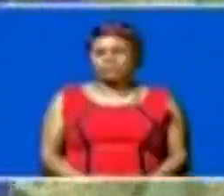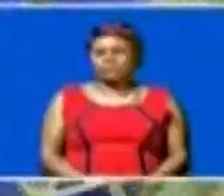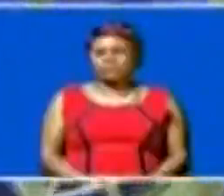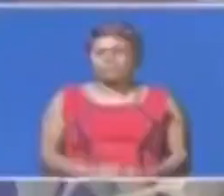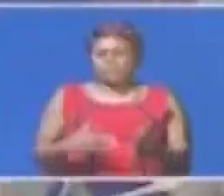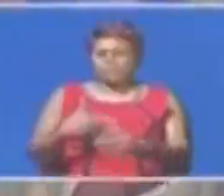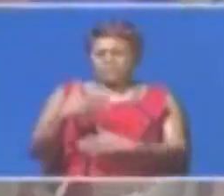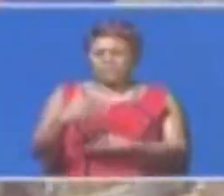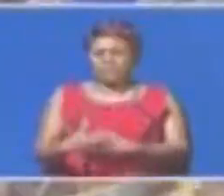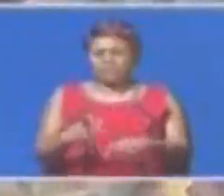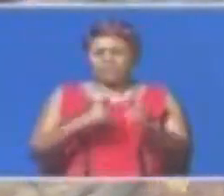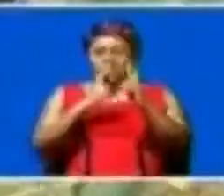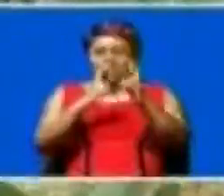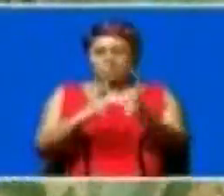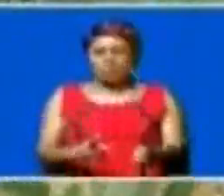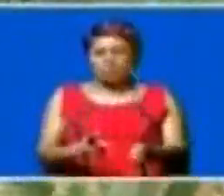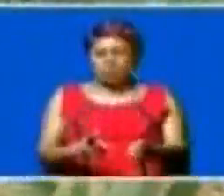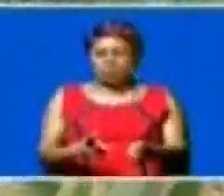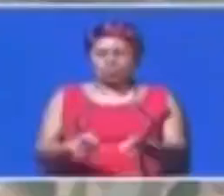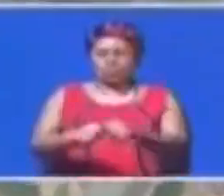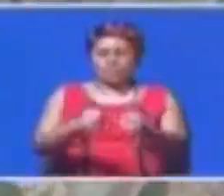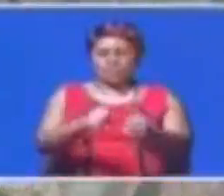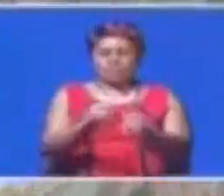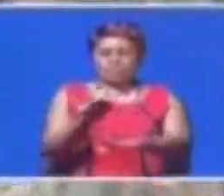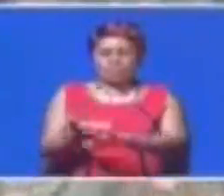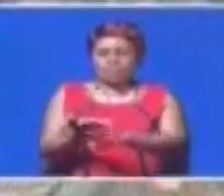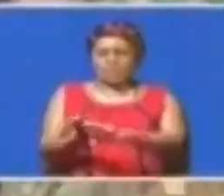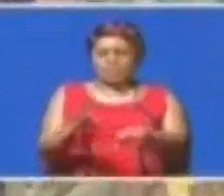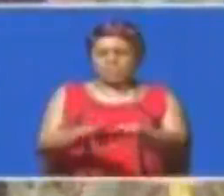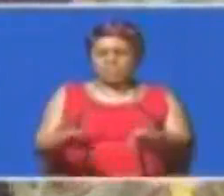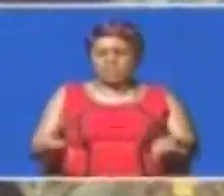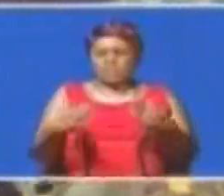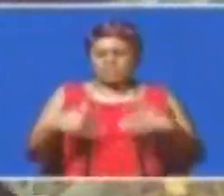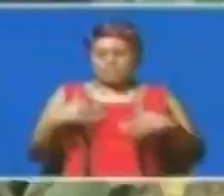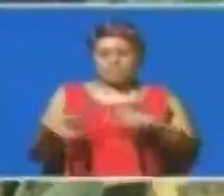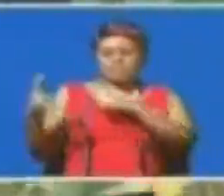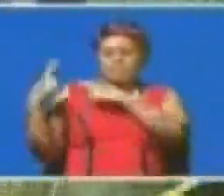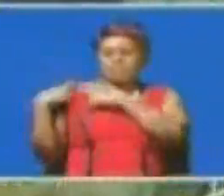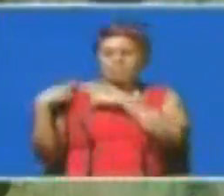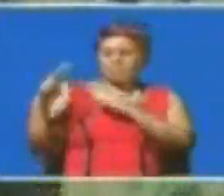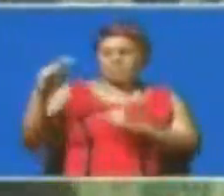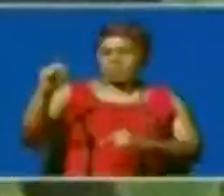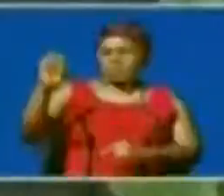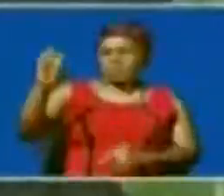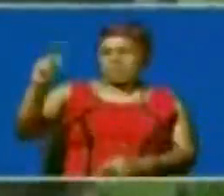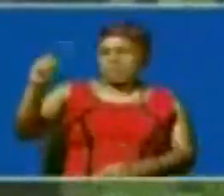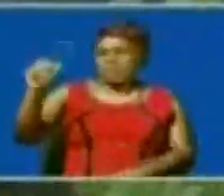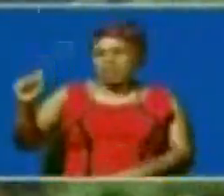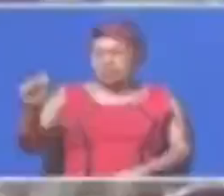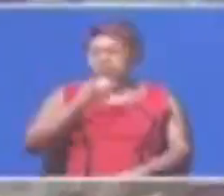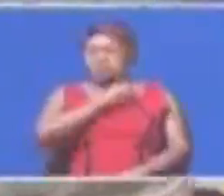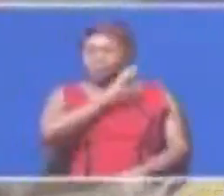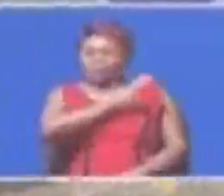Days after reports on the pollution and encroachment of Kikuyu's Ondiri swamp, stakeholders including the National Environmental Complaints